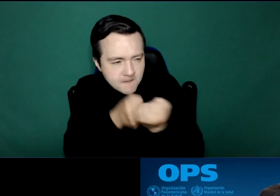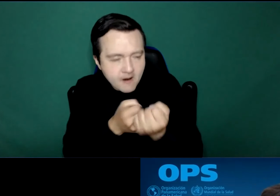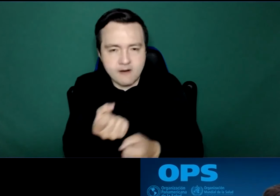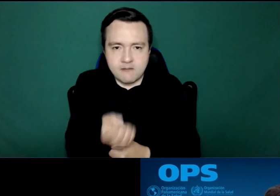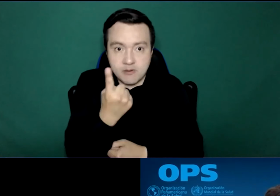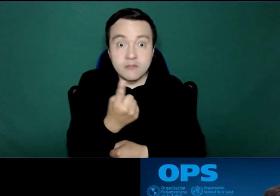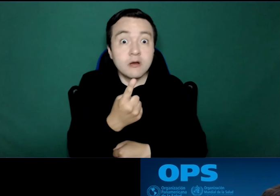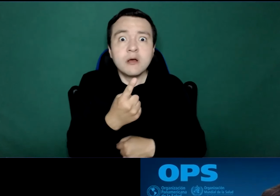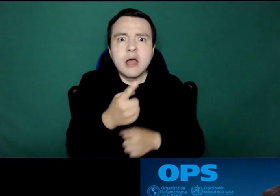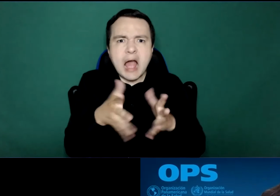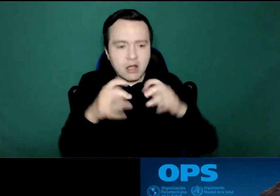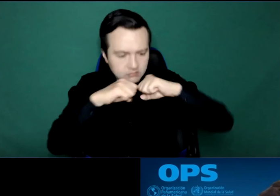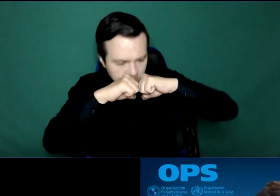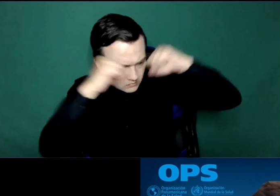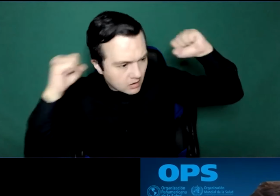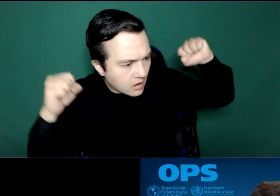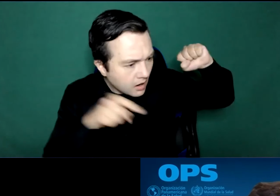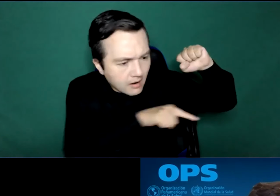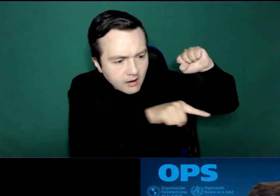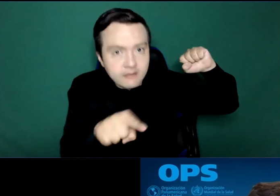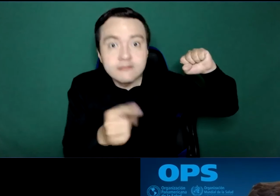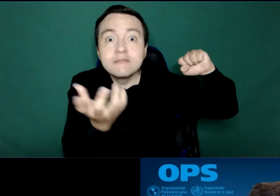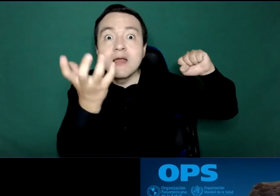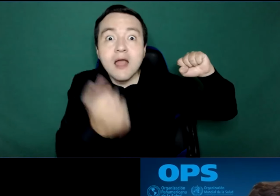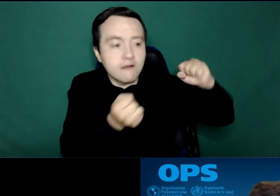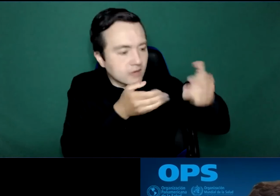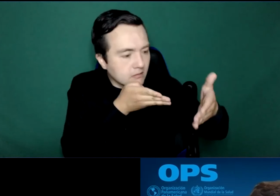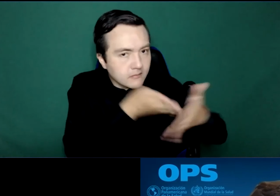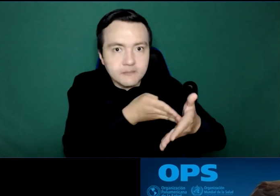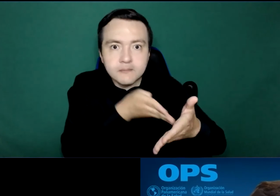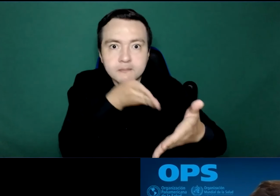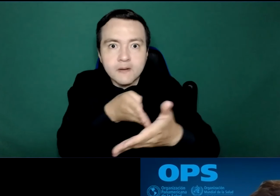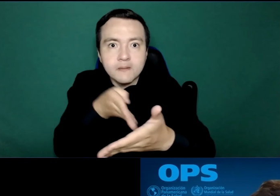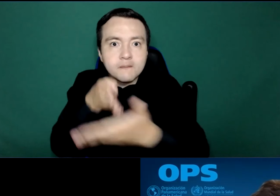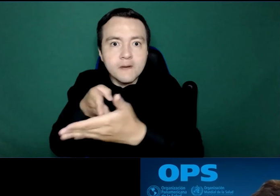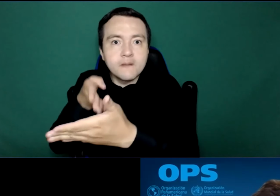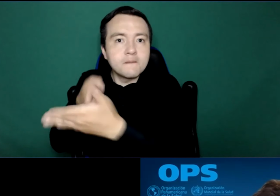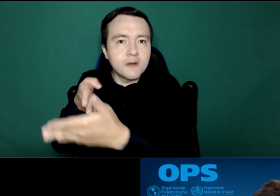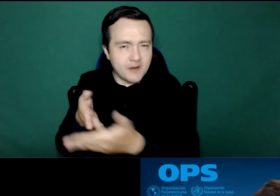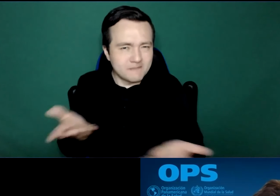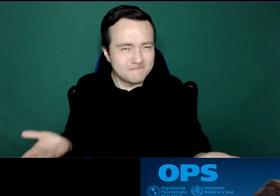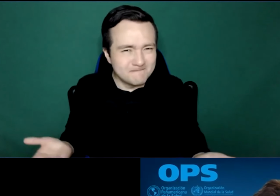the many barriers that the most vulnerable groups are facing,